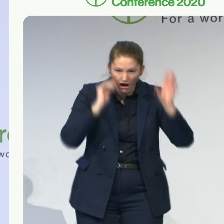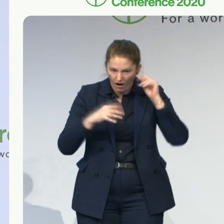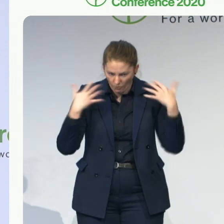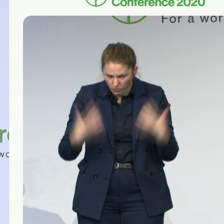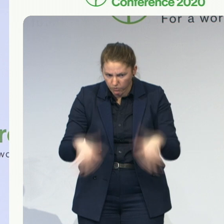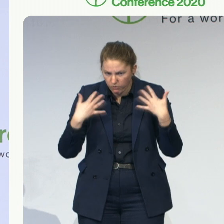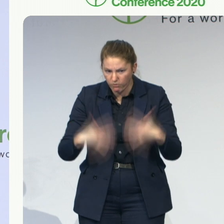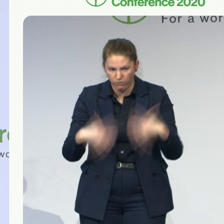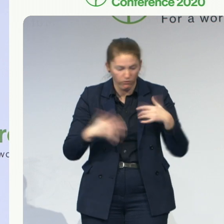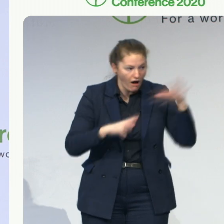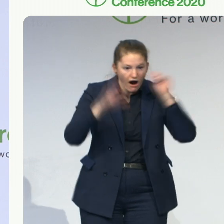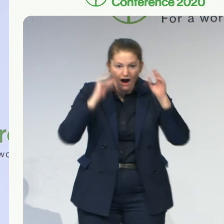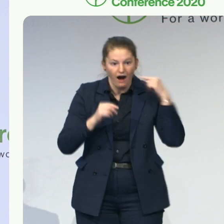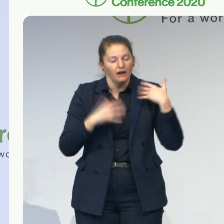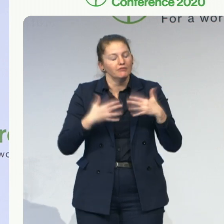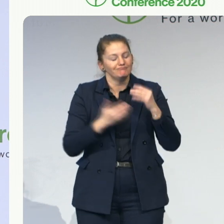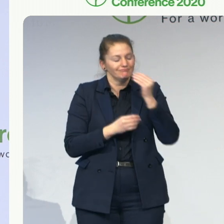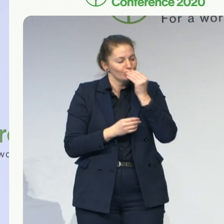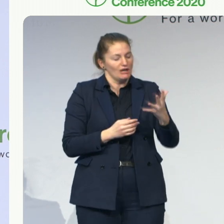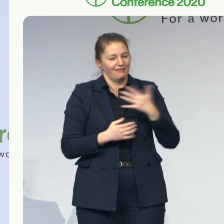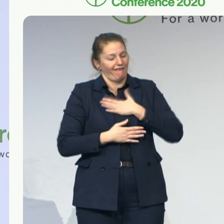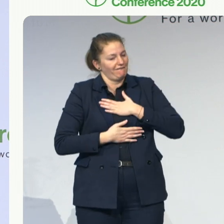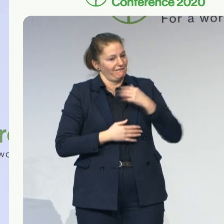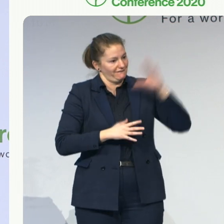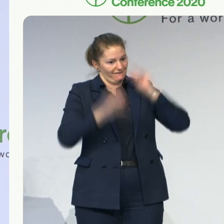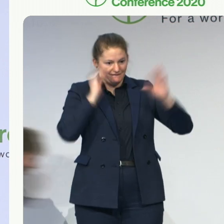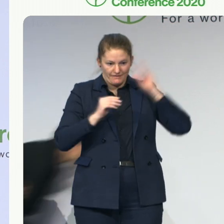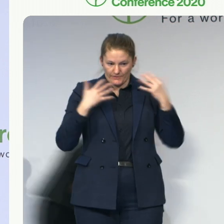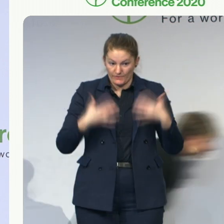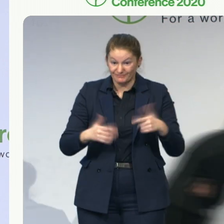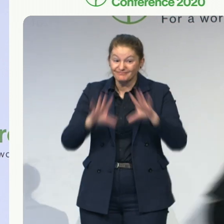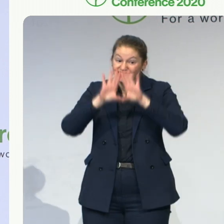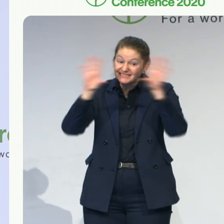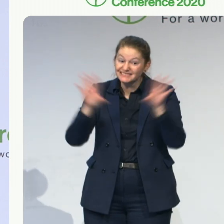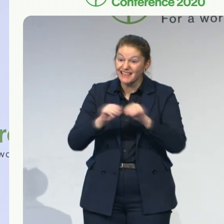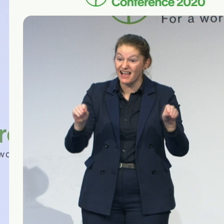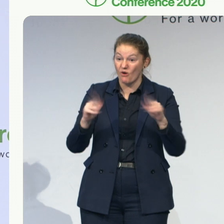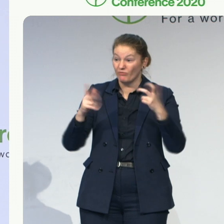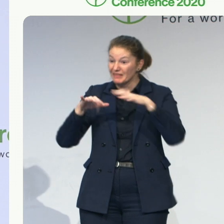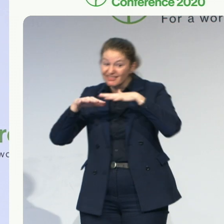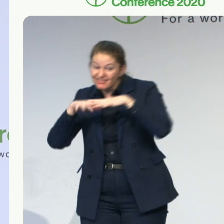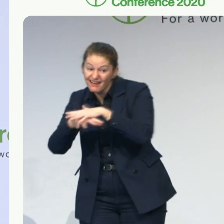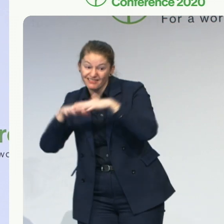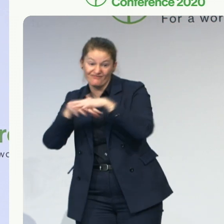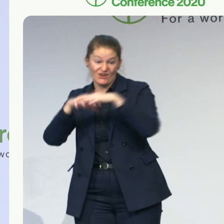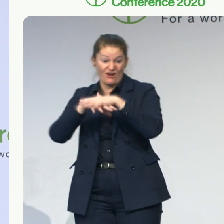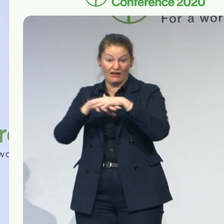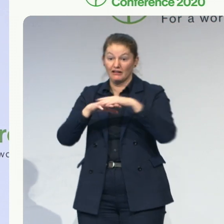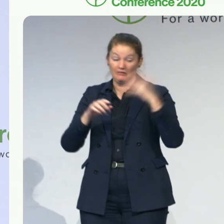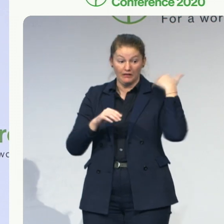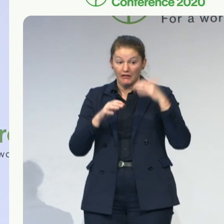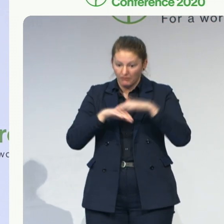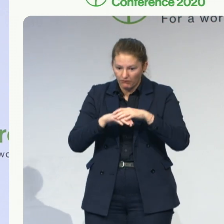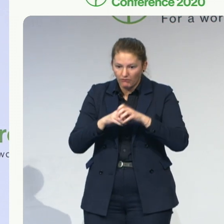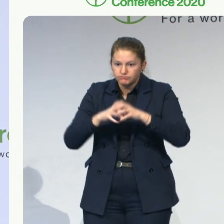project network is still growing and comprises some 5,000 experts, both with and